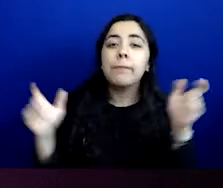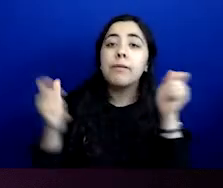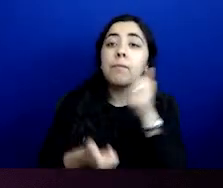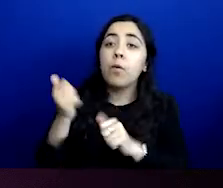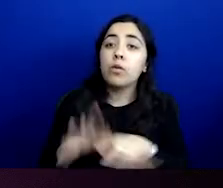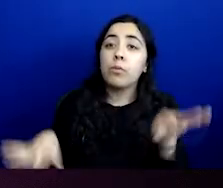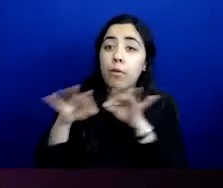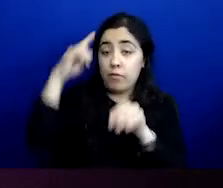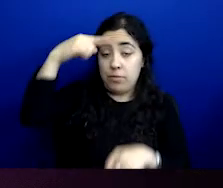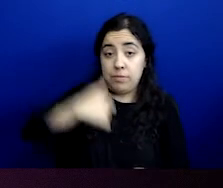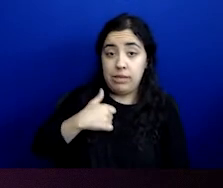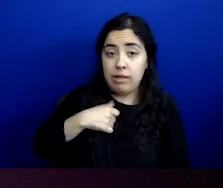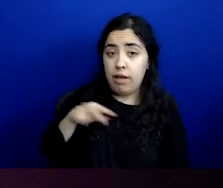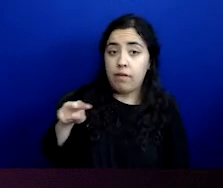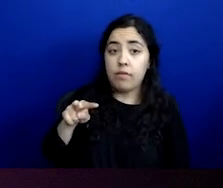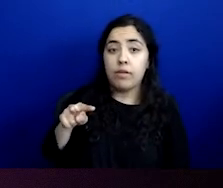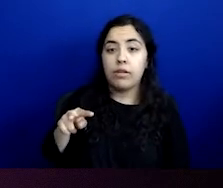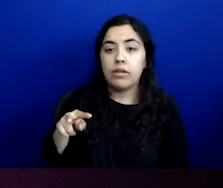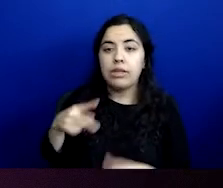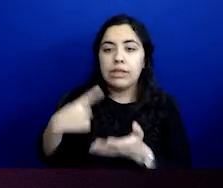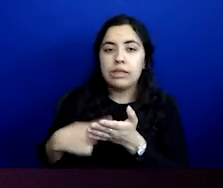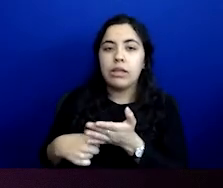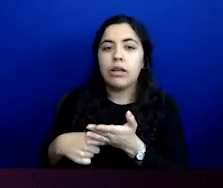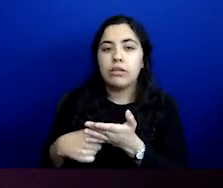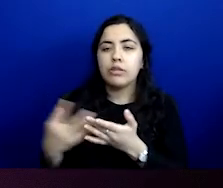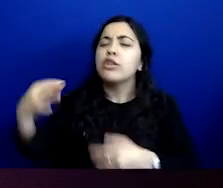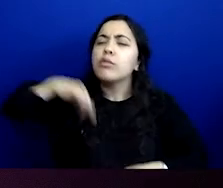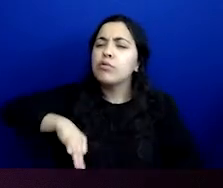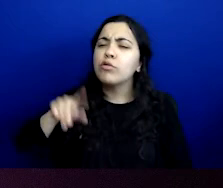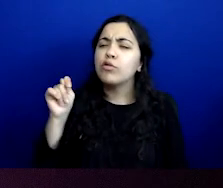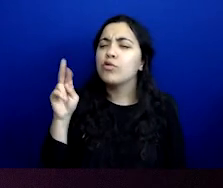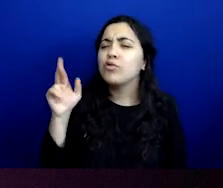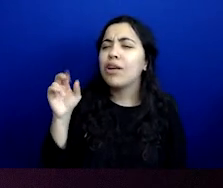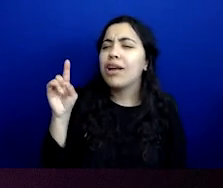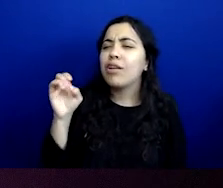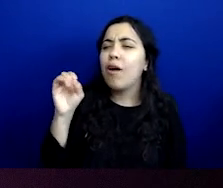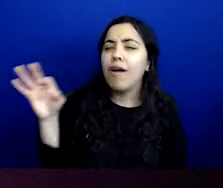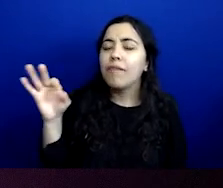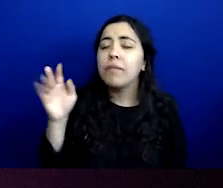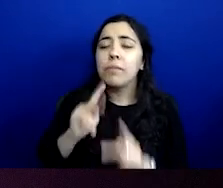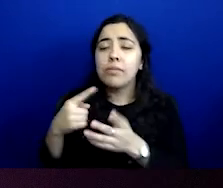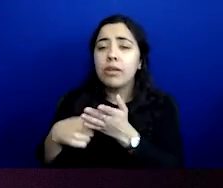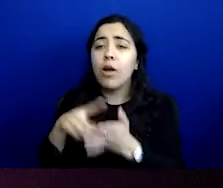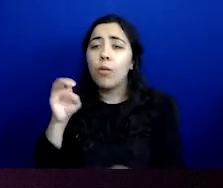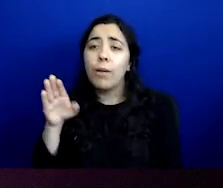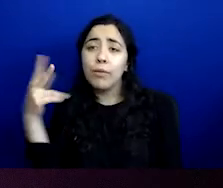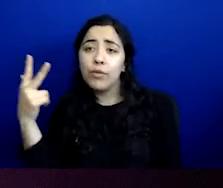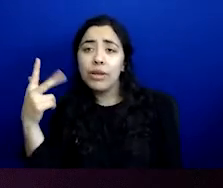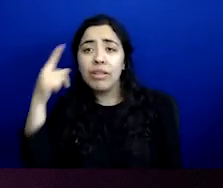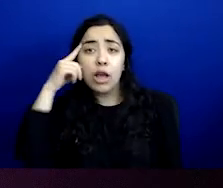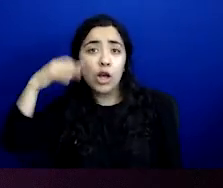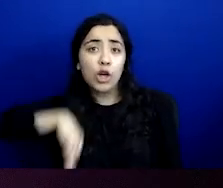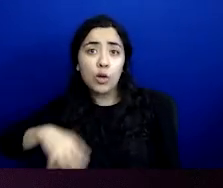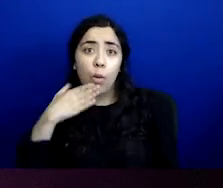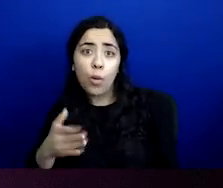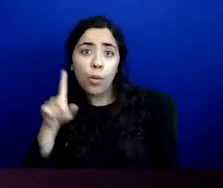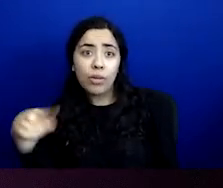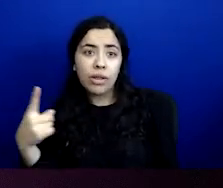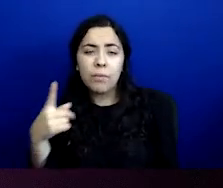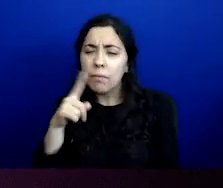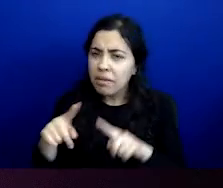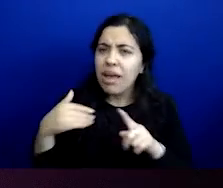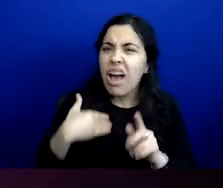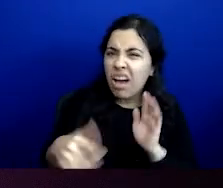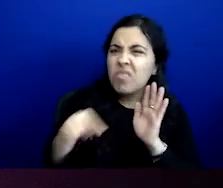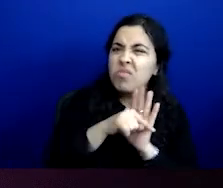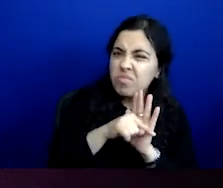this for me lately is to kind of talk about the trade-offs, because I think when you hear people talk about Web3, they only talk about the good stuff, when in reality there's a lot of bad